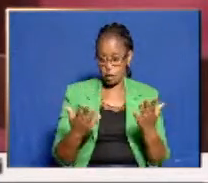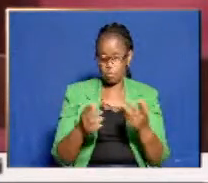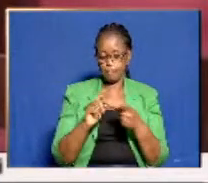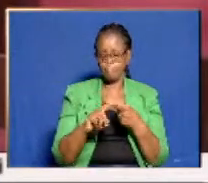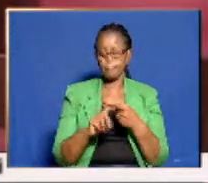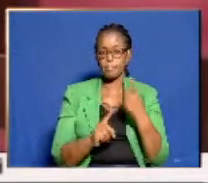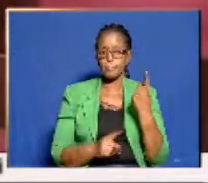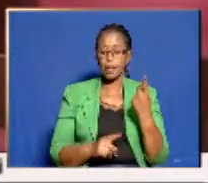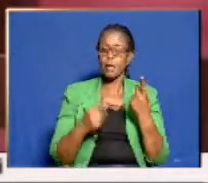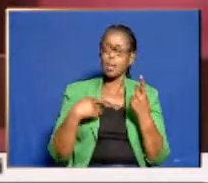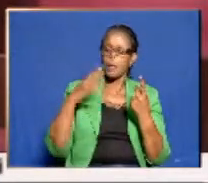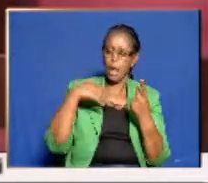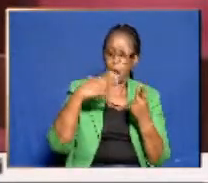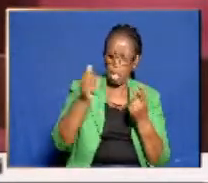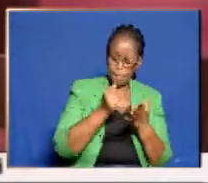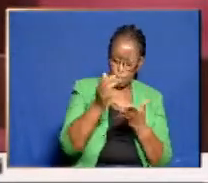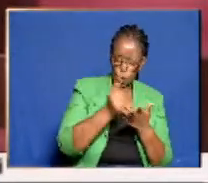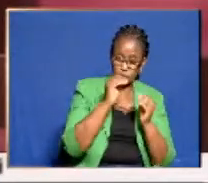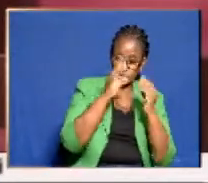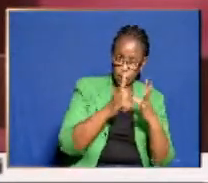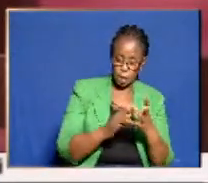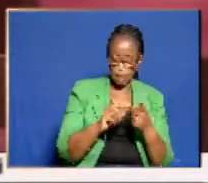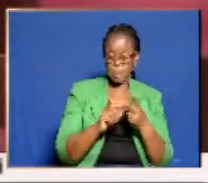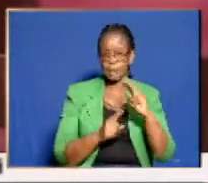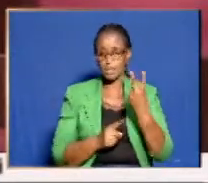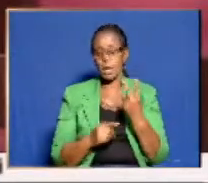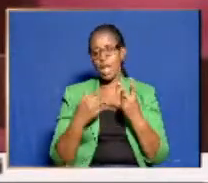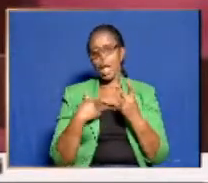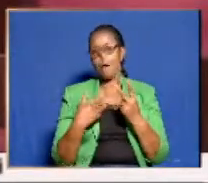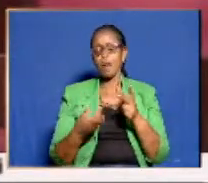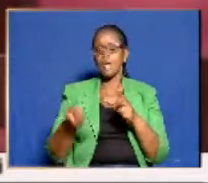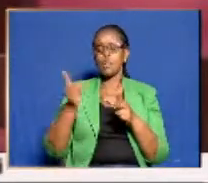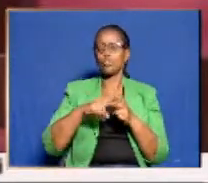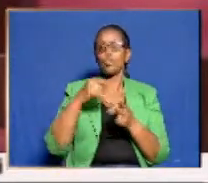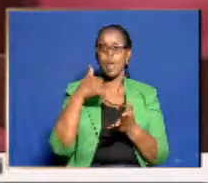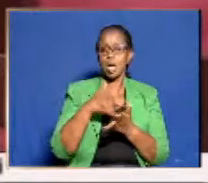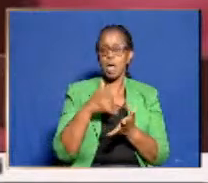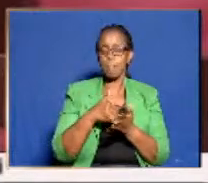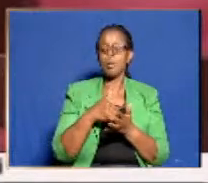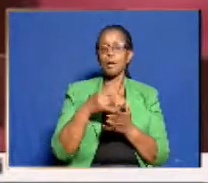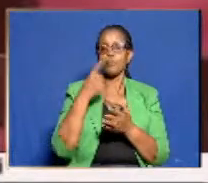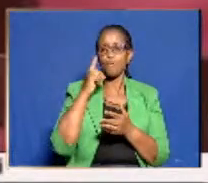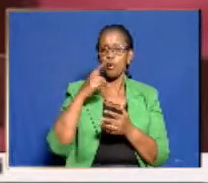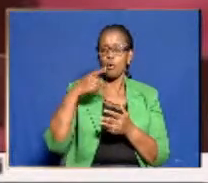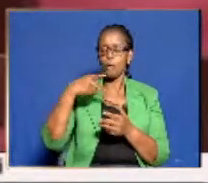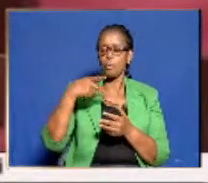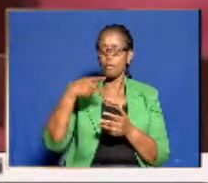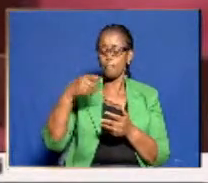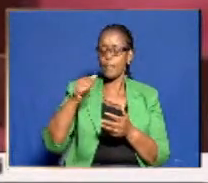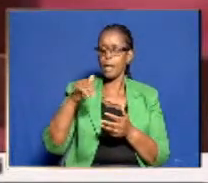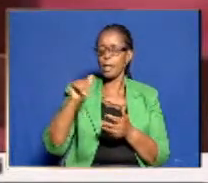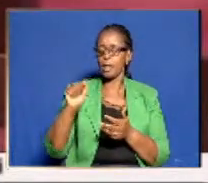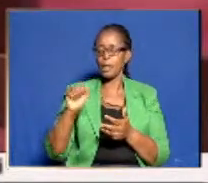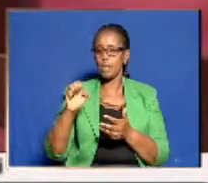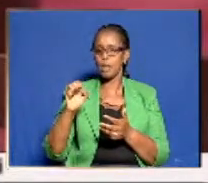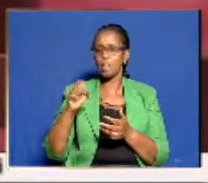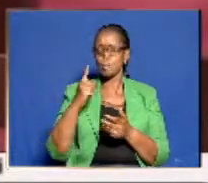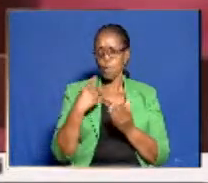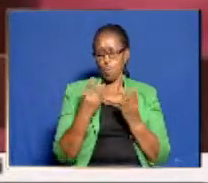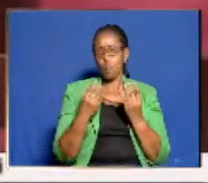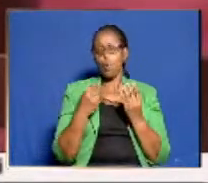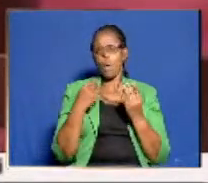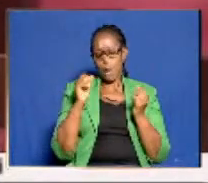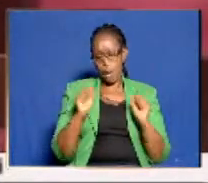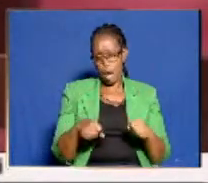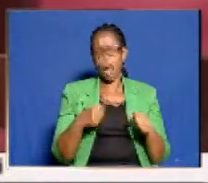teachers get employed, and two, we'll have additional income when it comes to payee, Honorable Speaker, and therefore achieve our targets